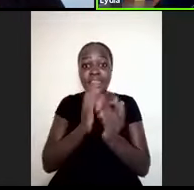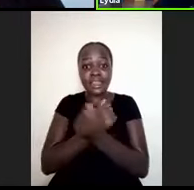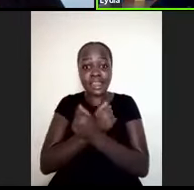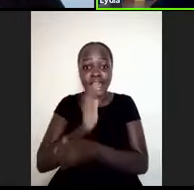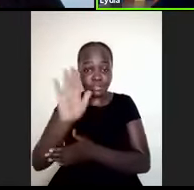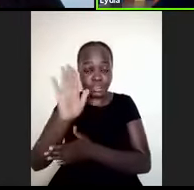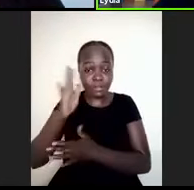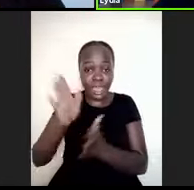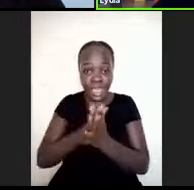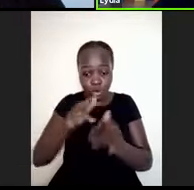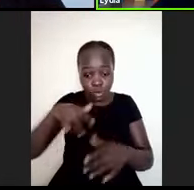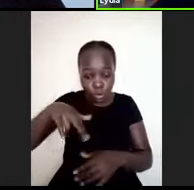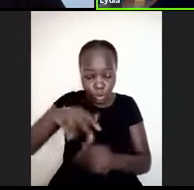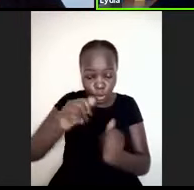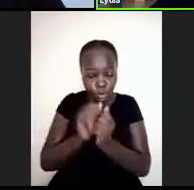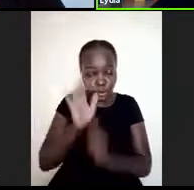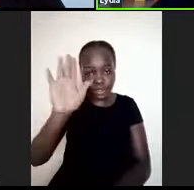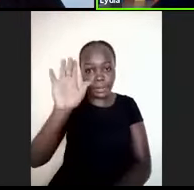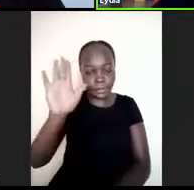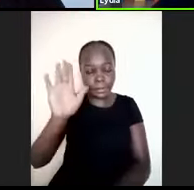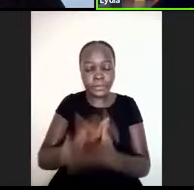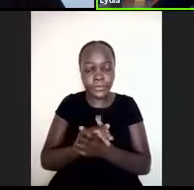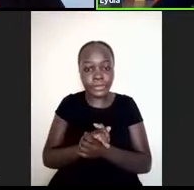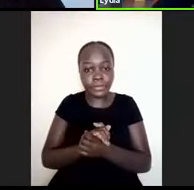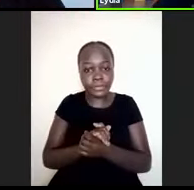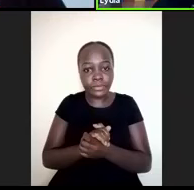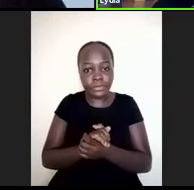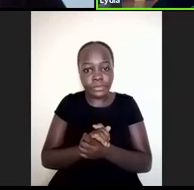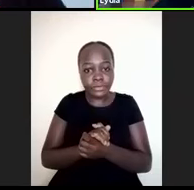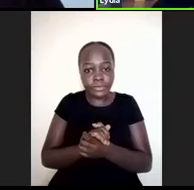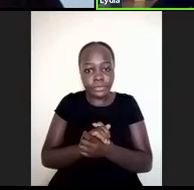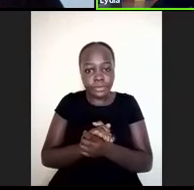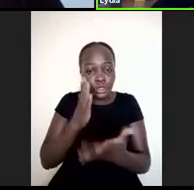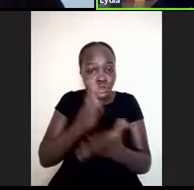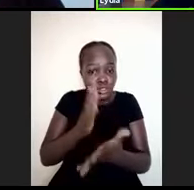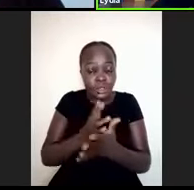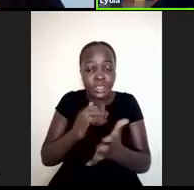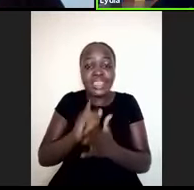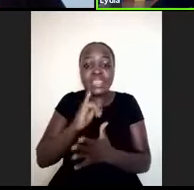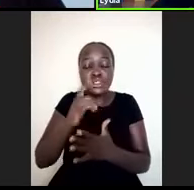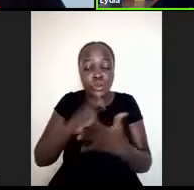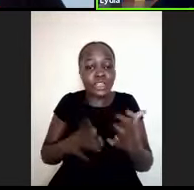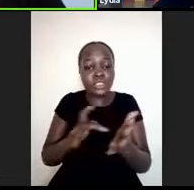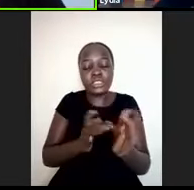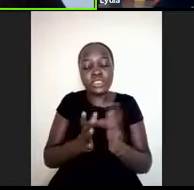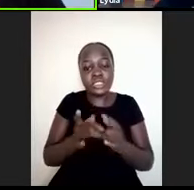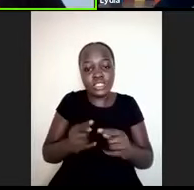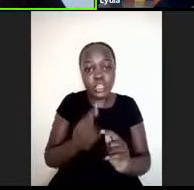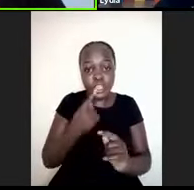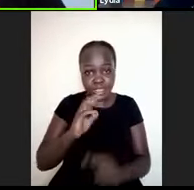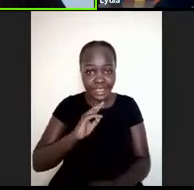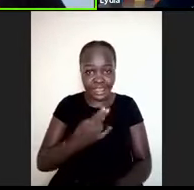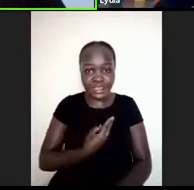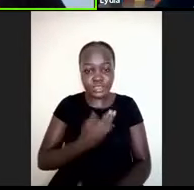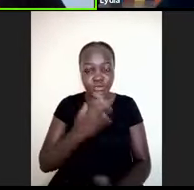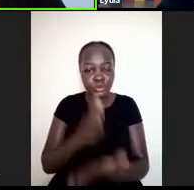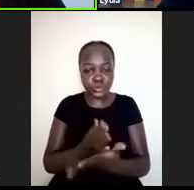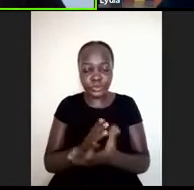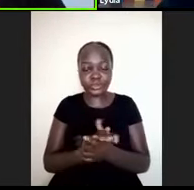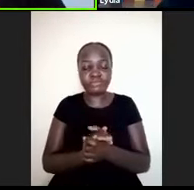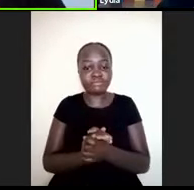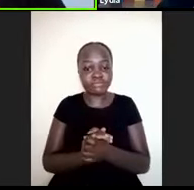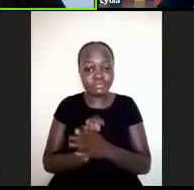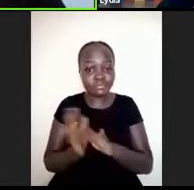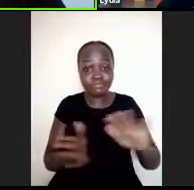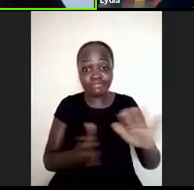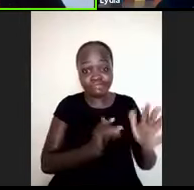walk with him. And really, that is what Jesus was trying to tell us. Wow, that's amazing. And now